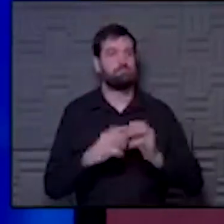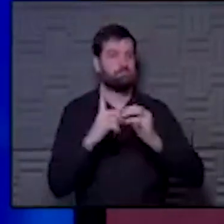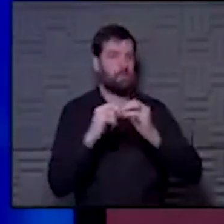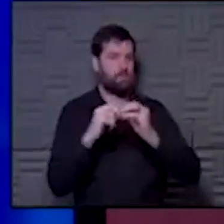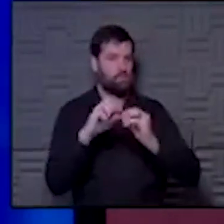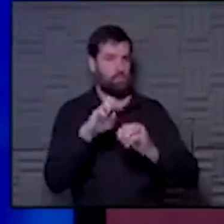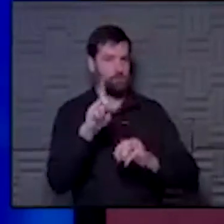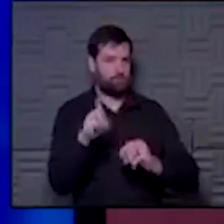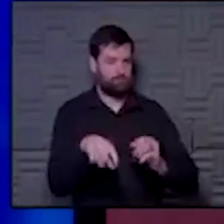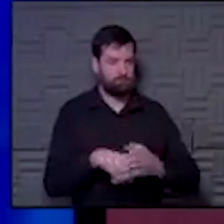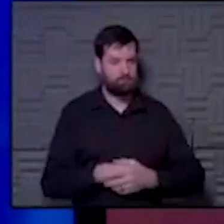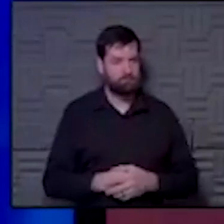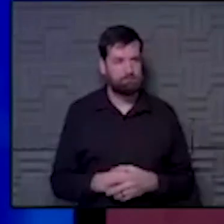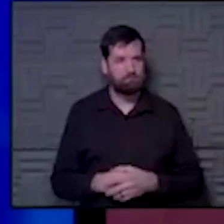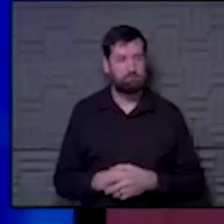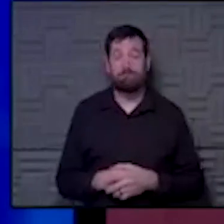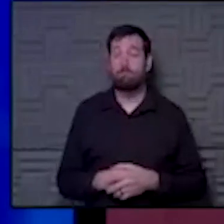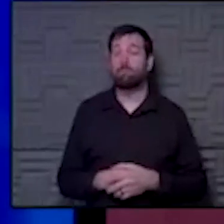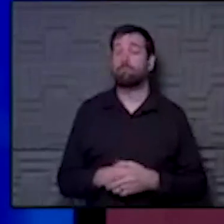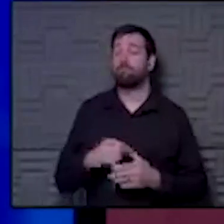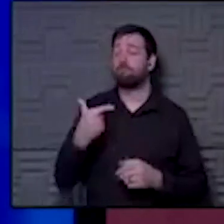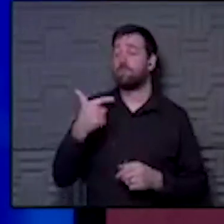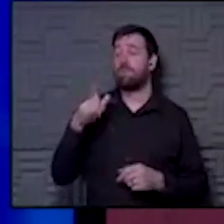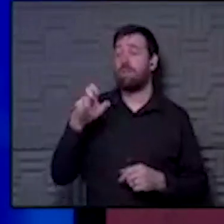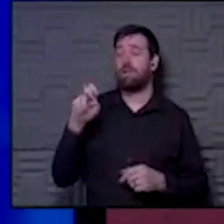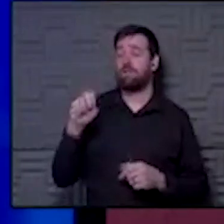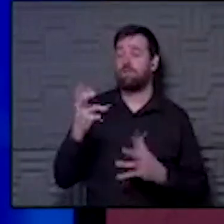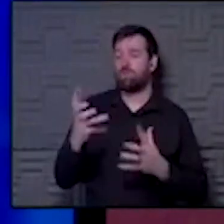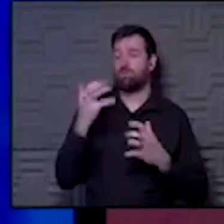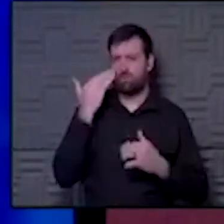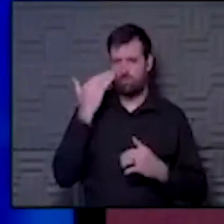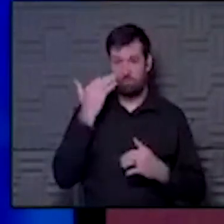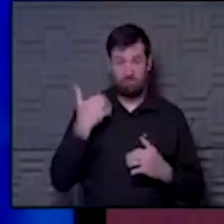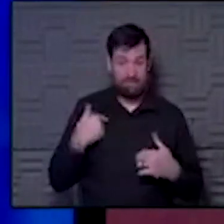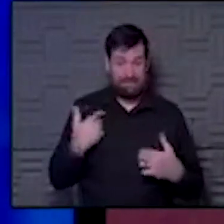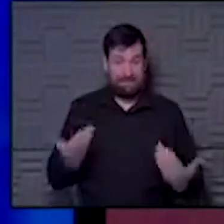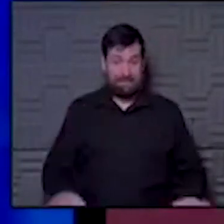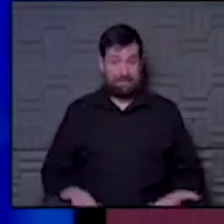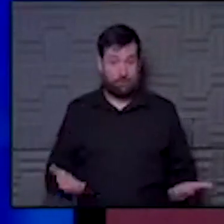question. Okay, so Glenn wants to know, are we here